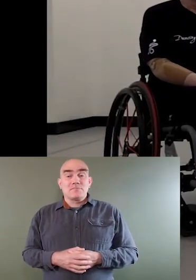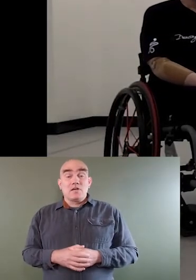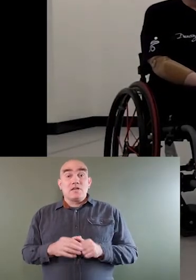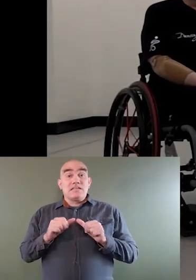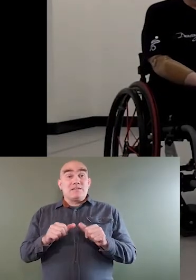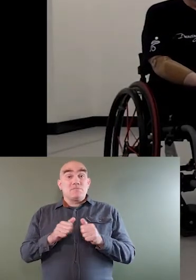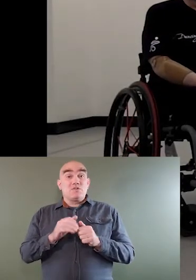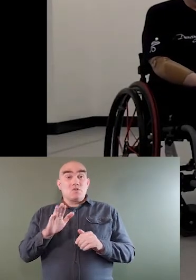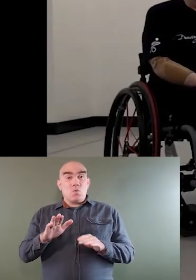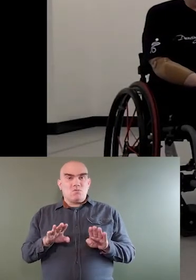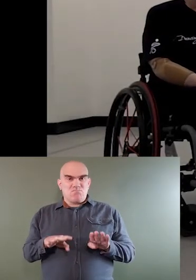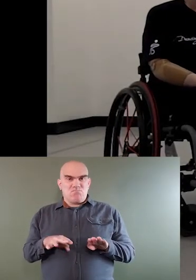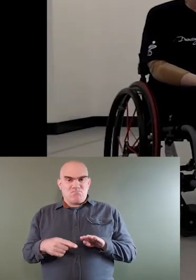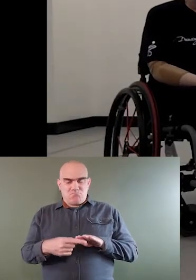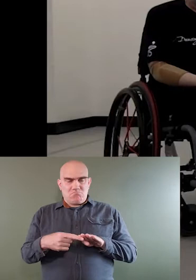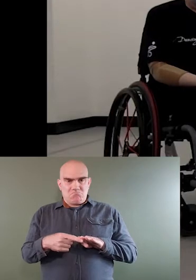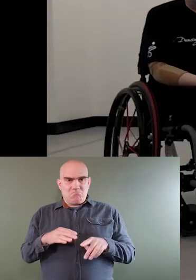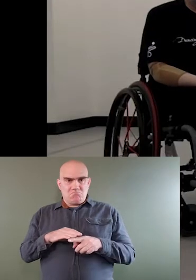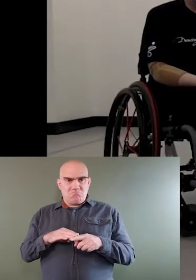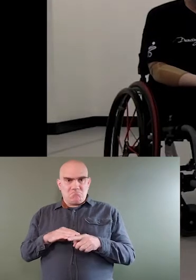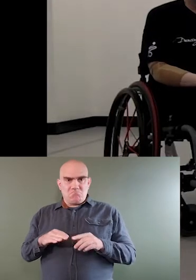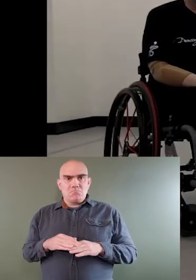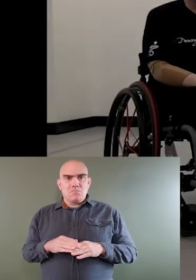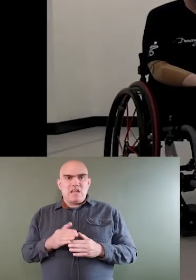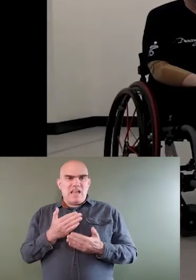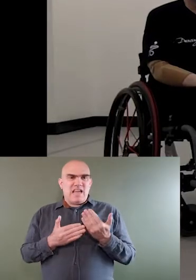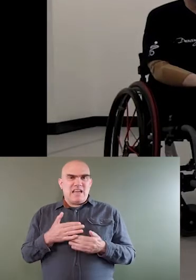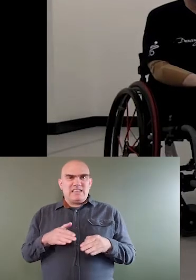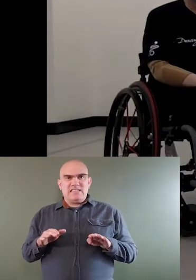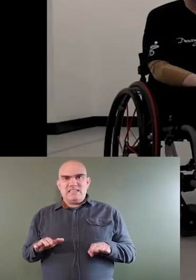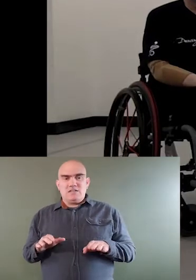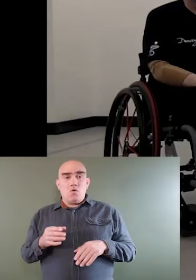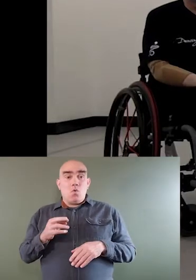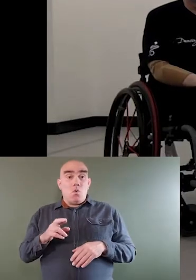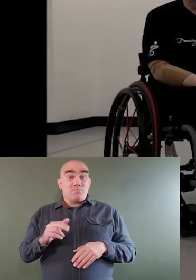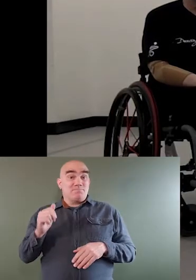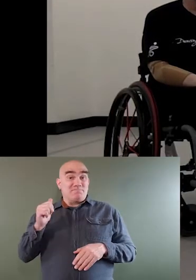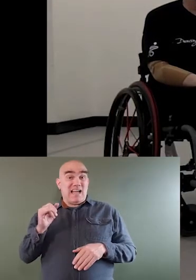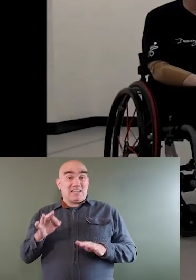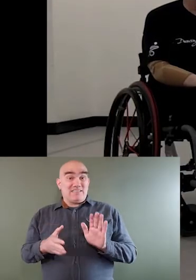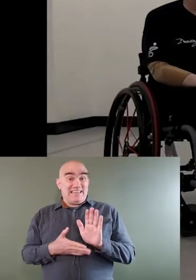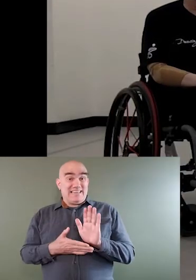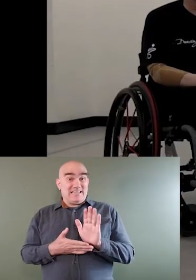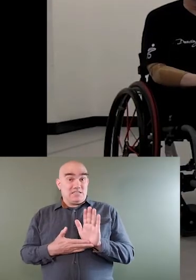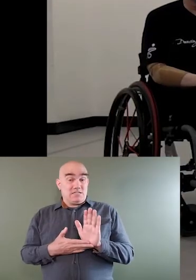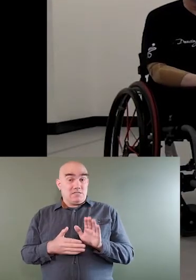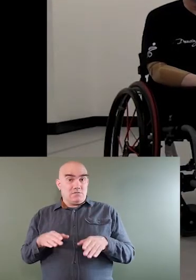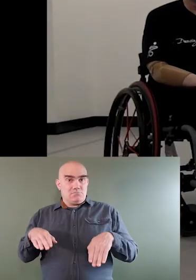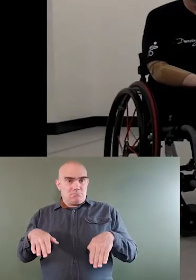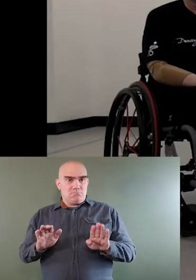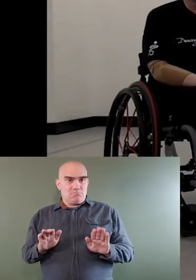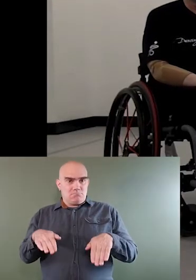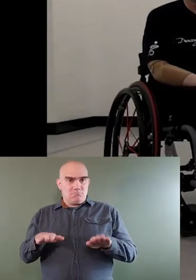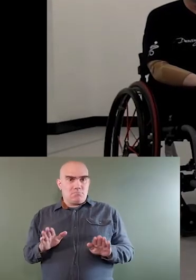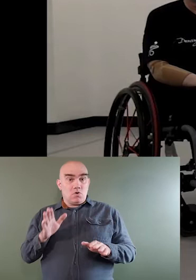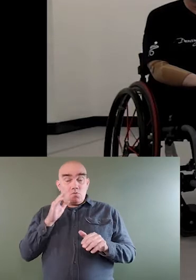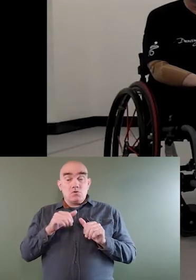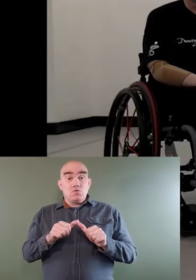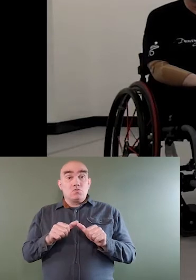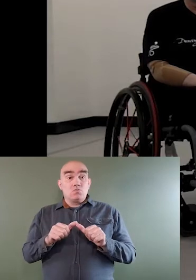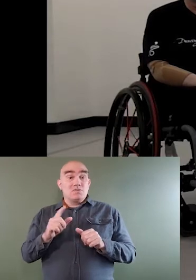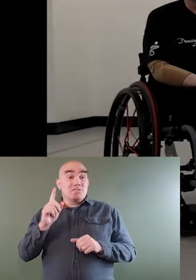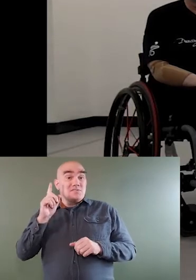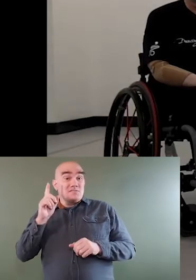Keeping with the toes or fronts of the hands and the heels or backs of the hands, we're going to